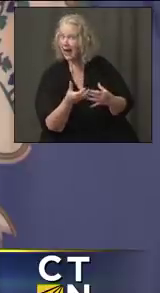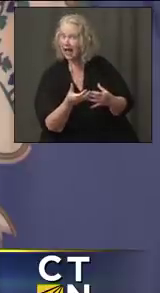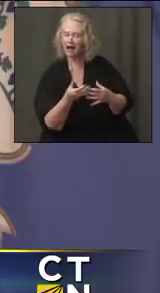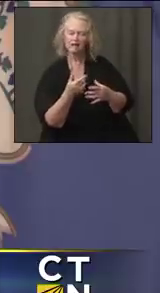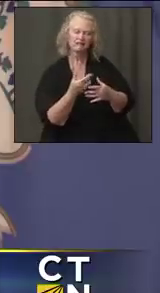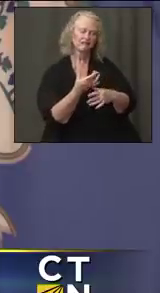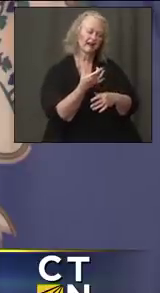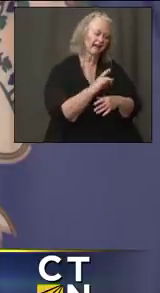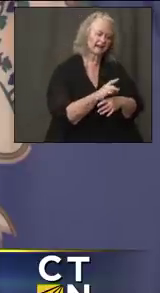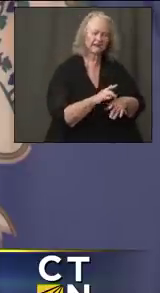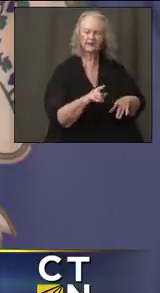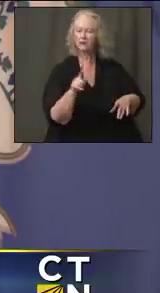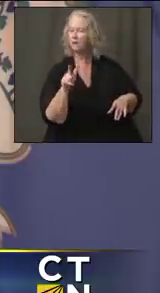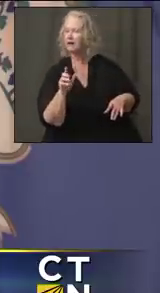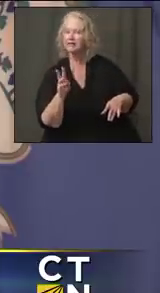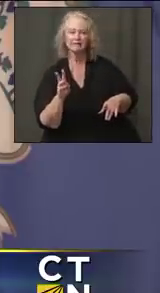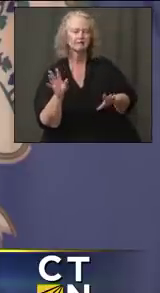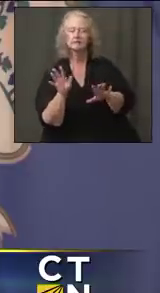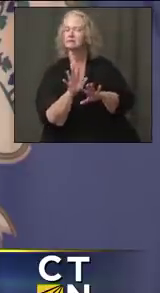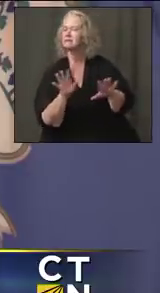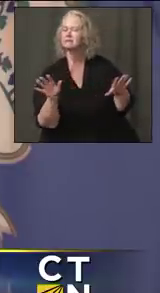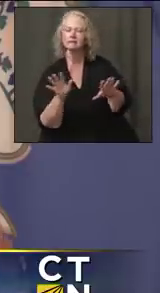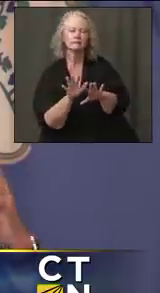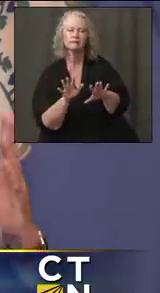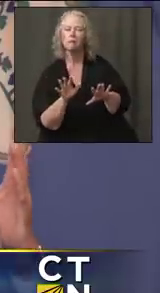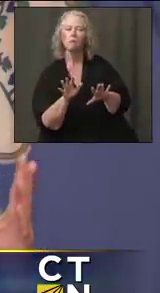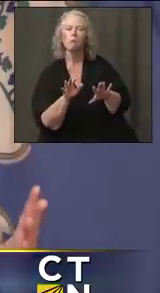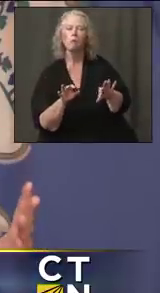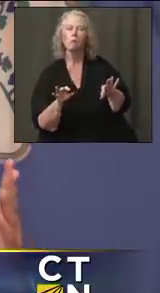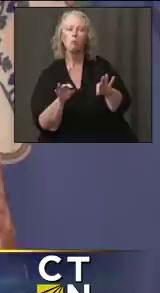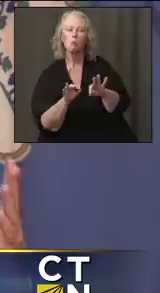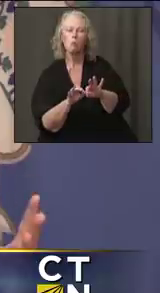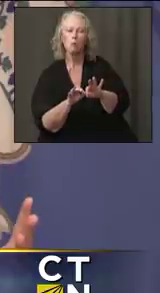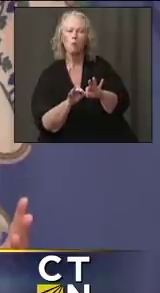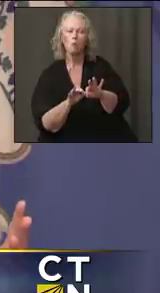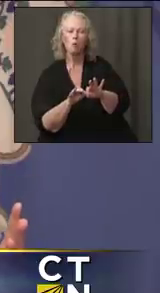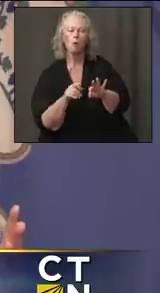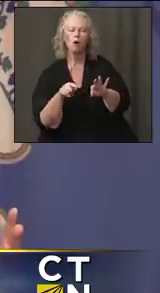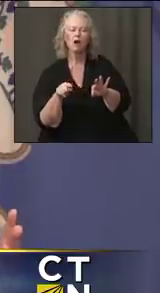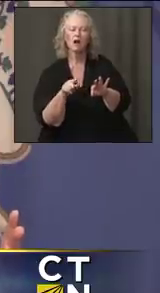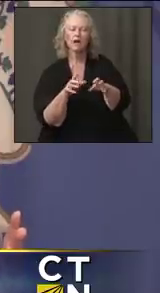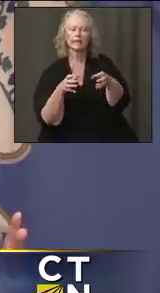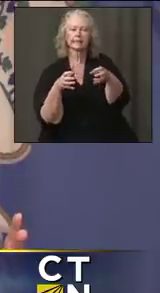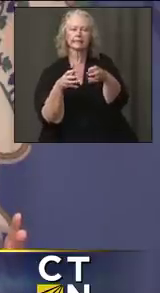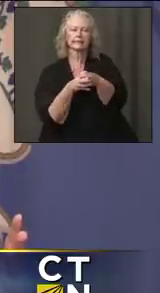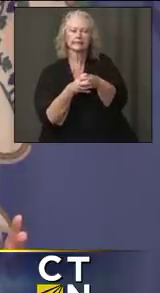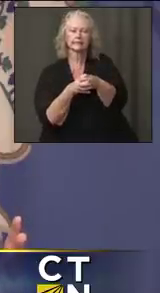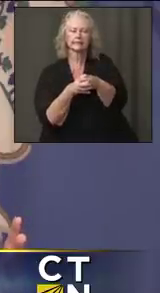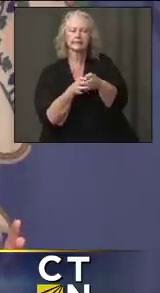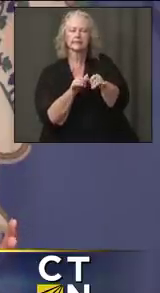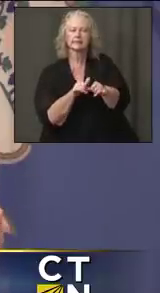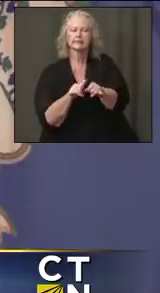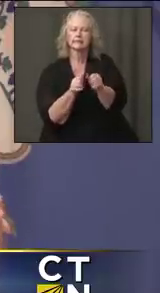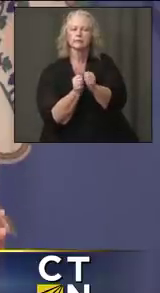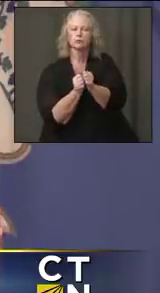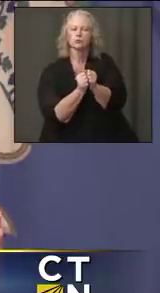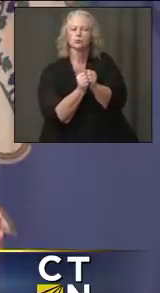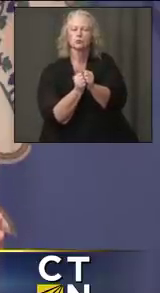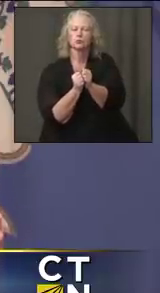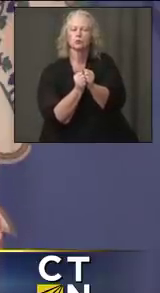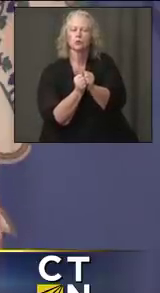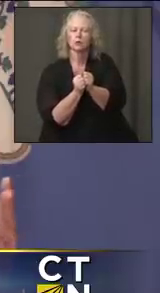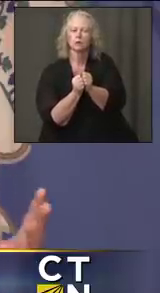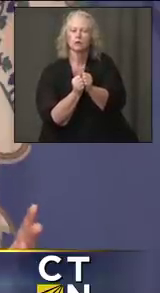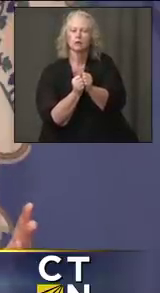or 26, is less important than the fact that they cohort together. And what that means is they wanted that 5th